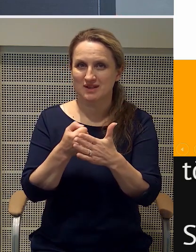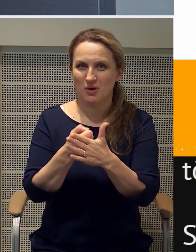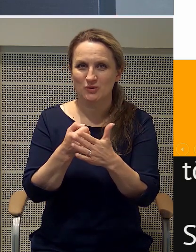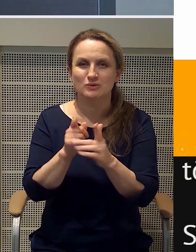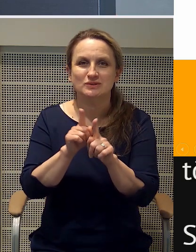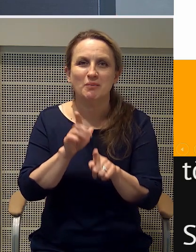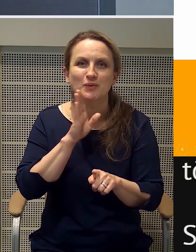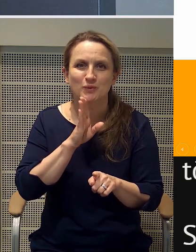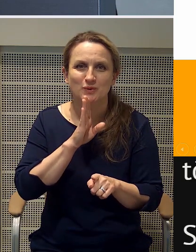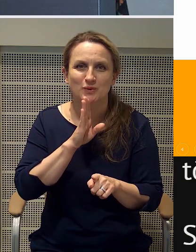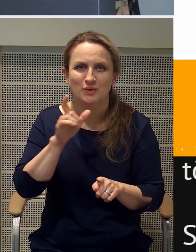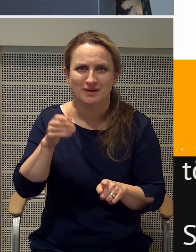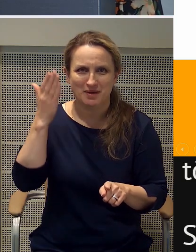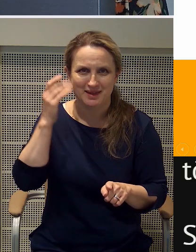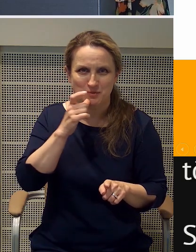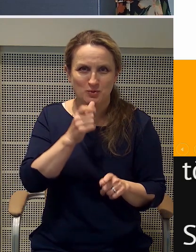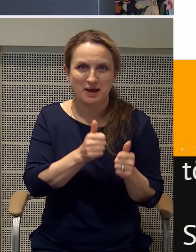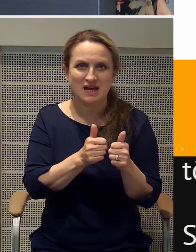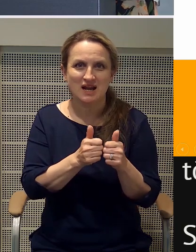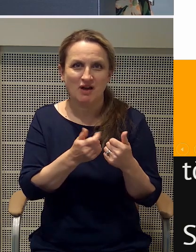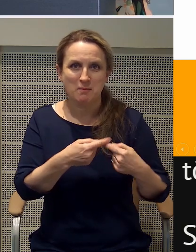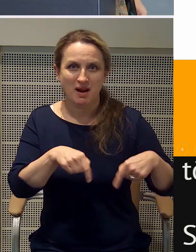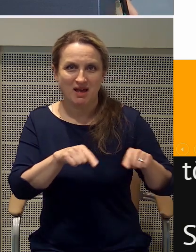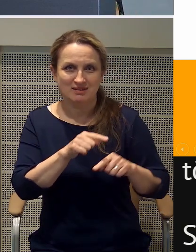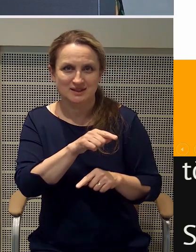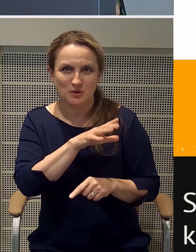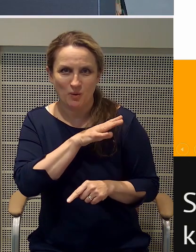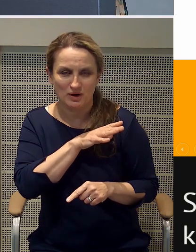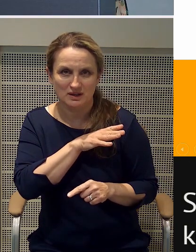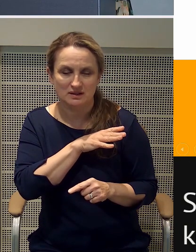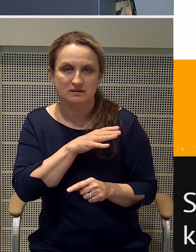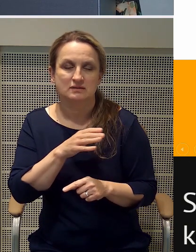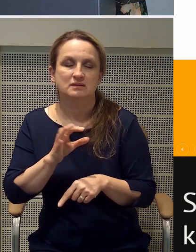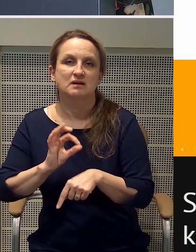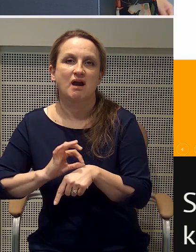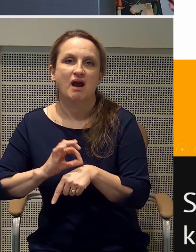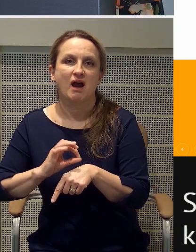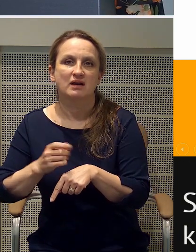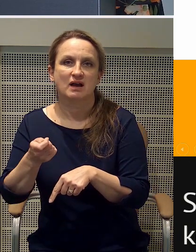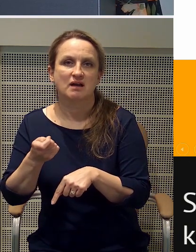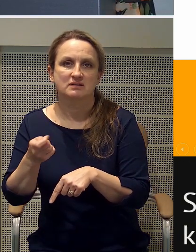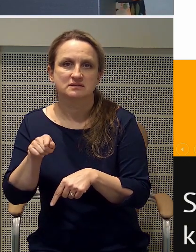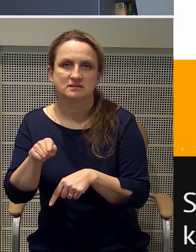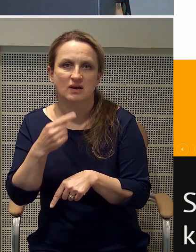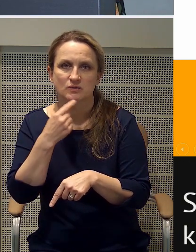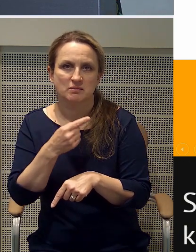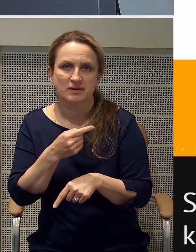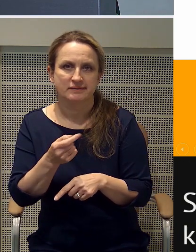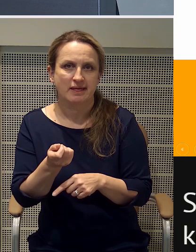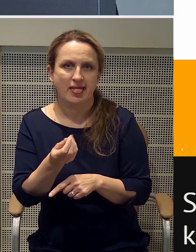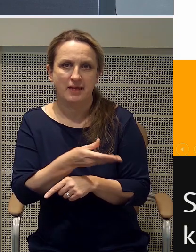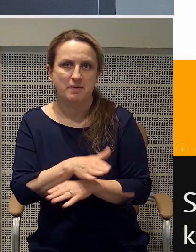the third application is about the same girl next door in the hospital.